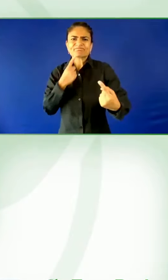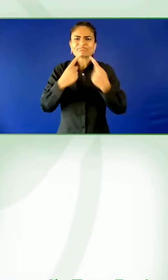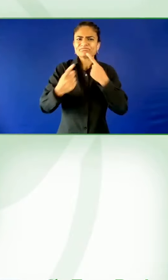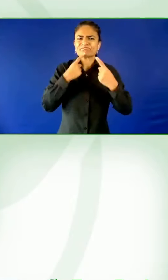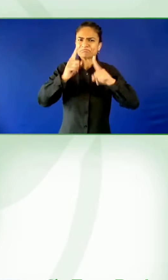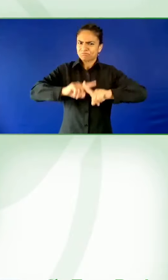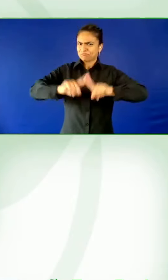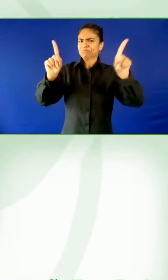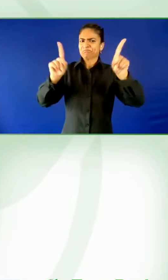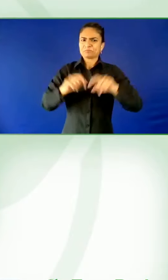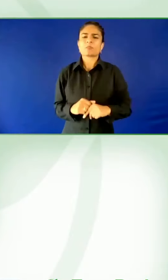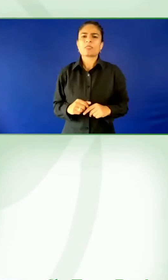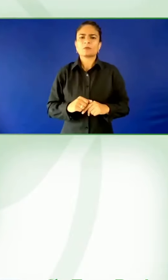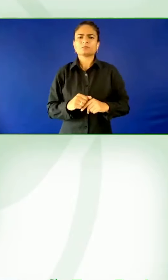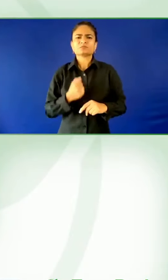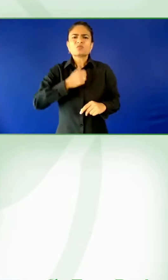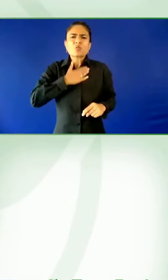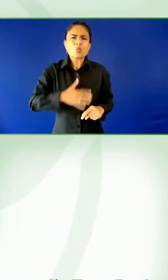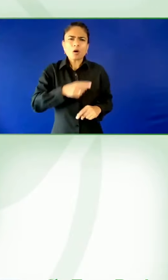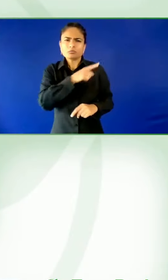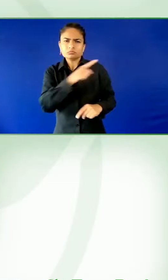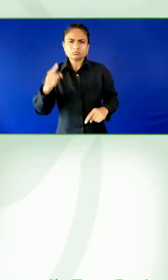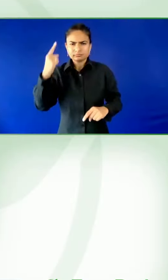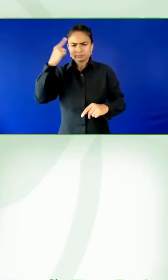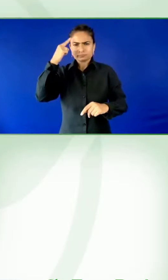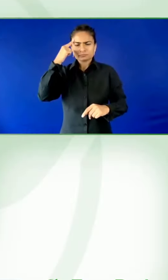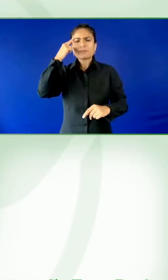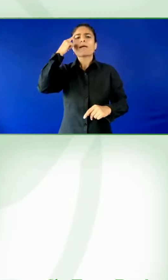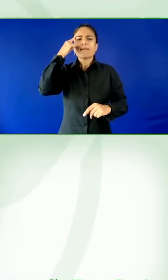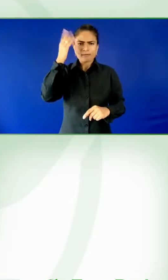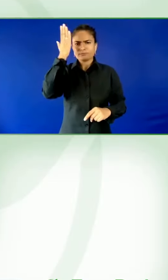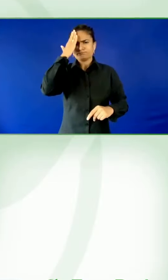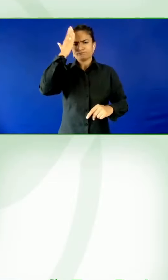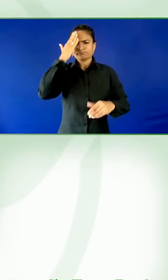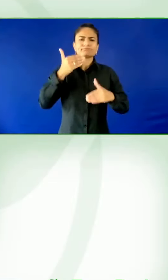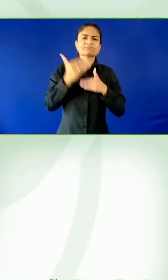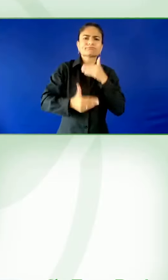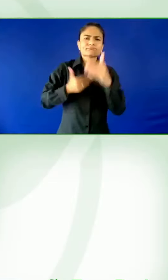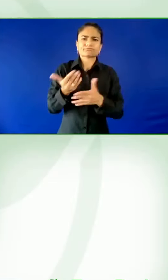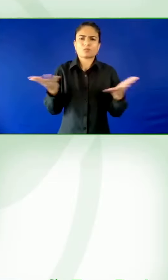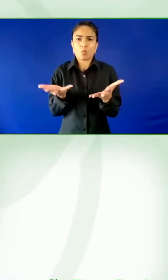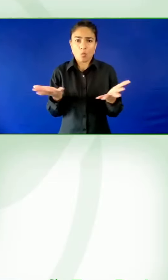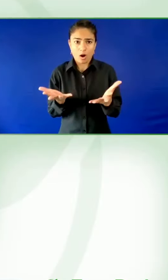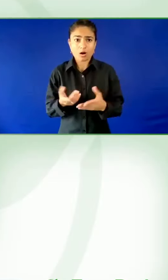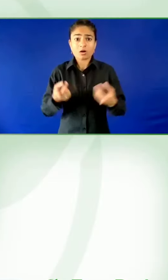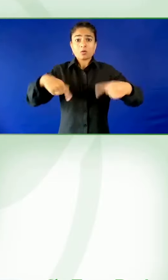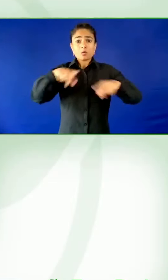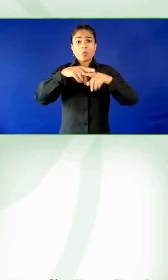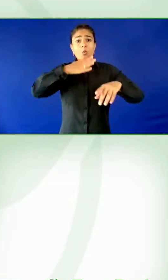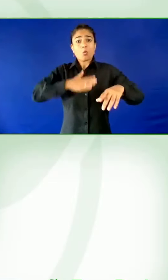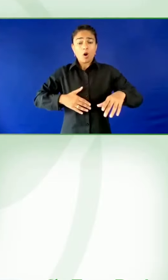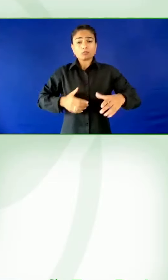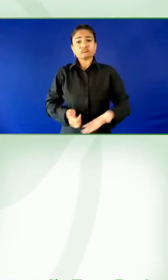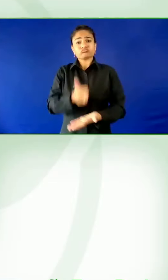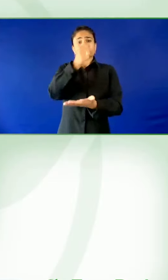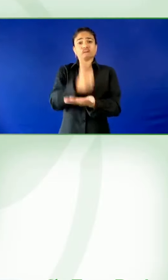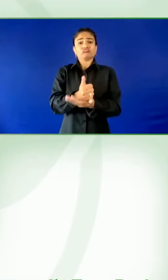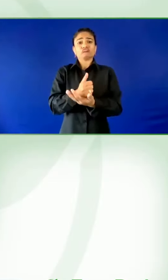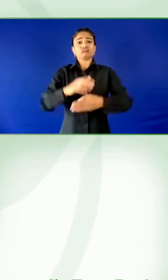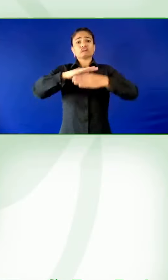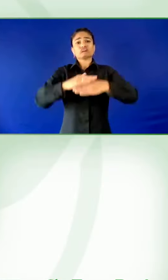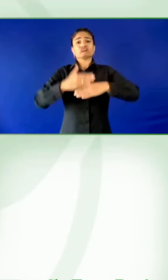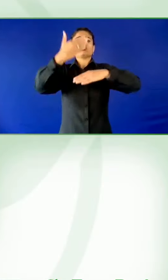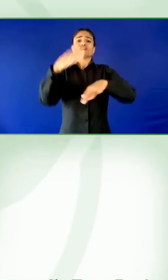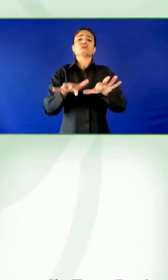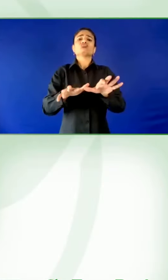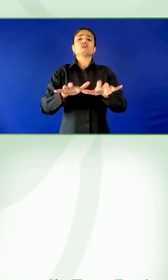phones on social media the whole time, you're in the wrong room. This session is going to require your active